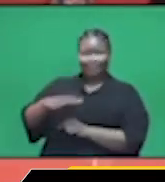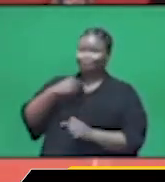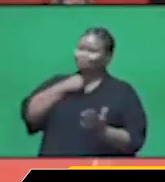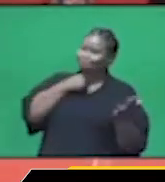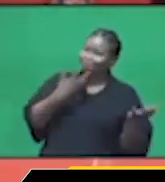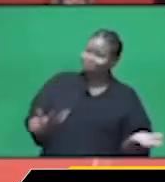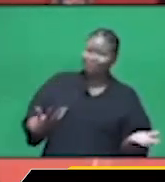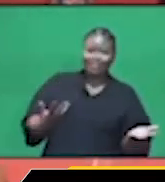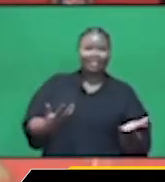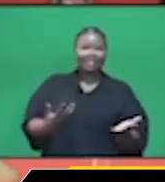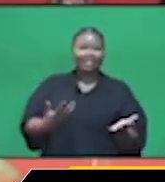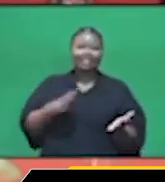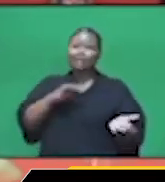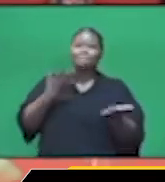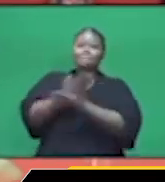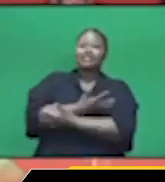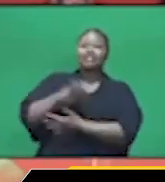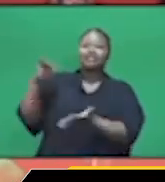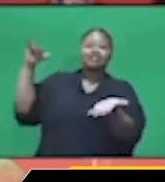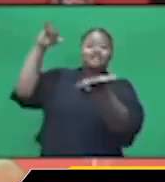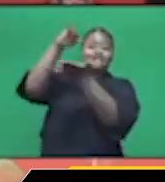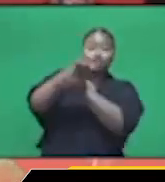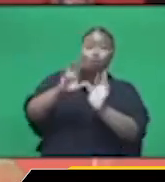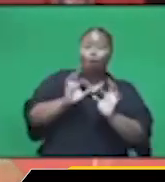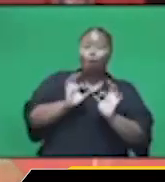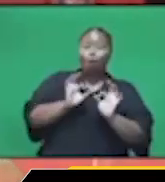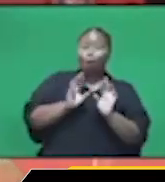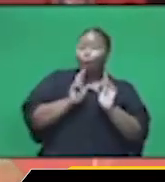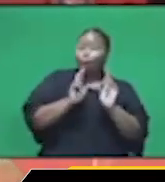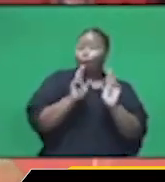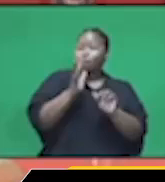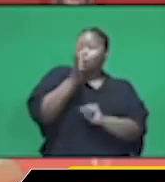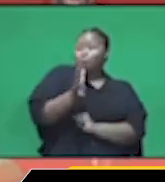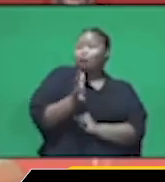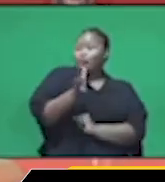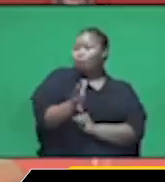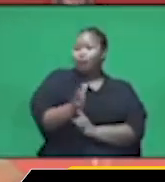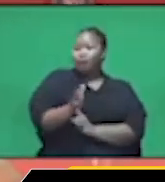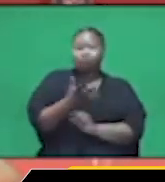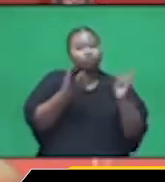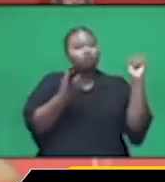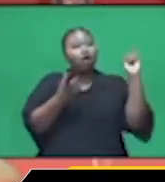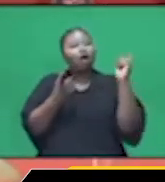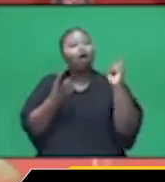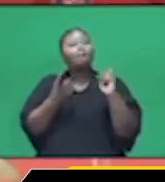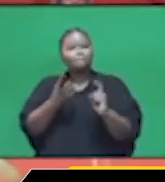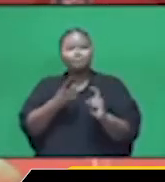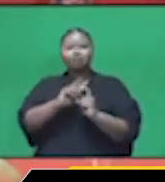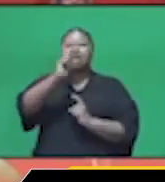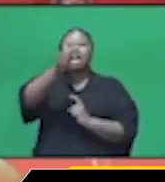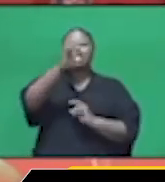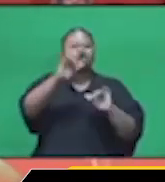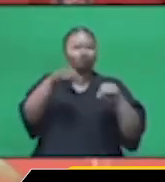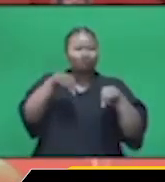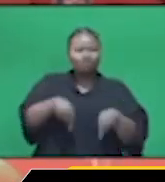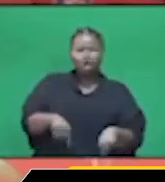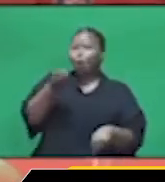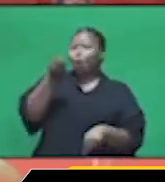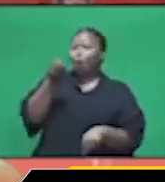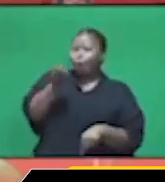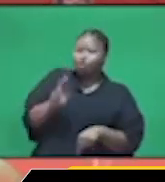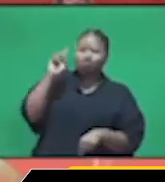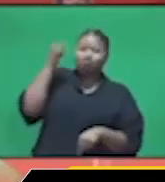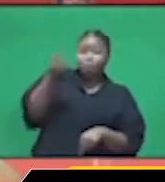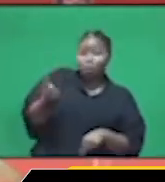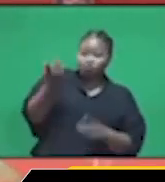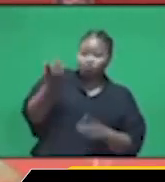he missed the flight. We hope that you'll be coming later tonight or tomorrow to attend this